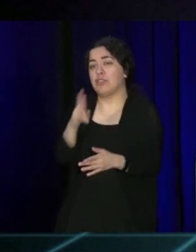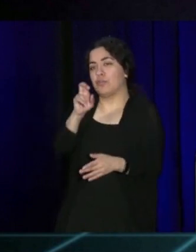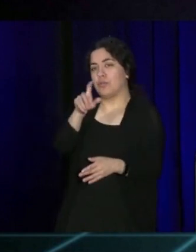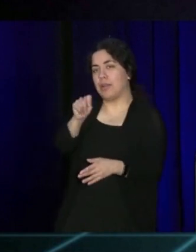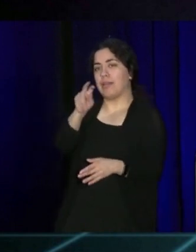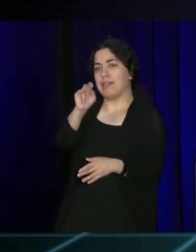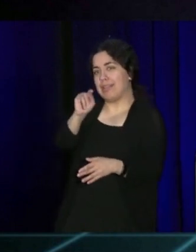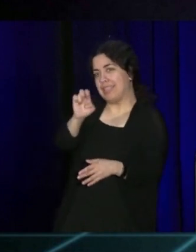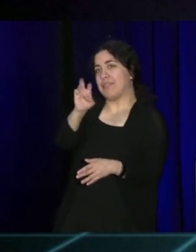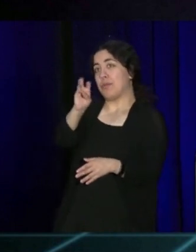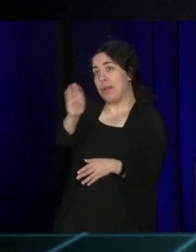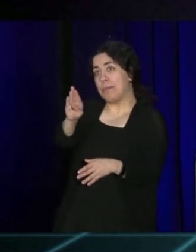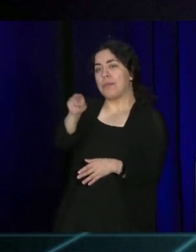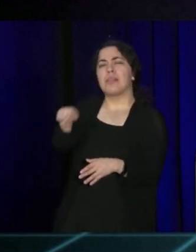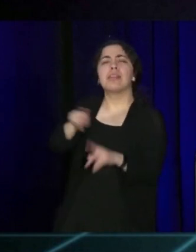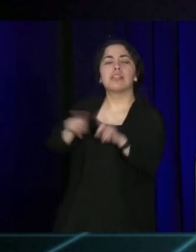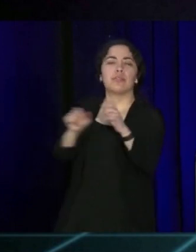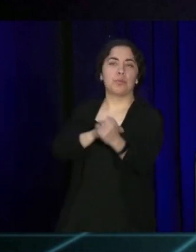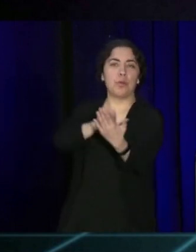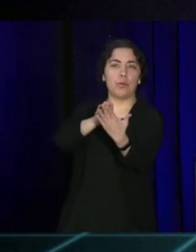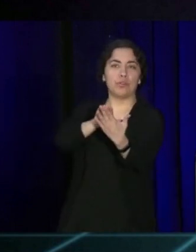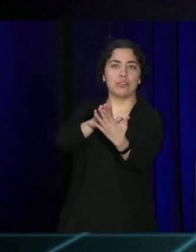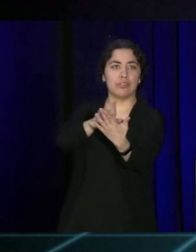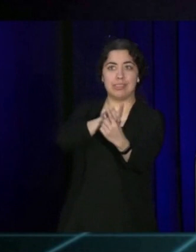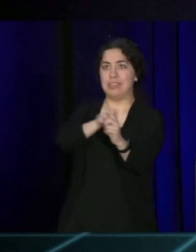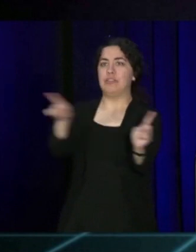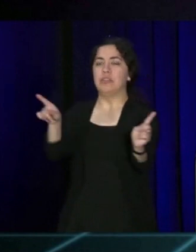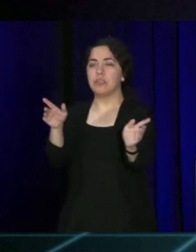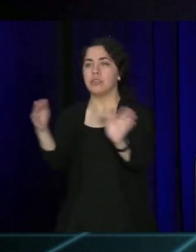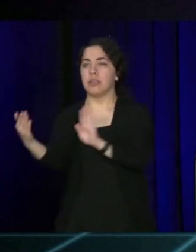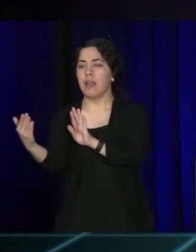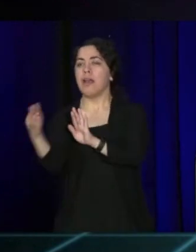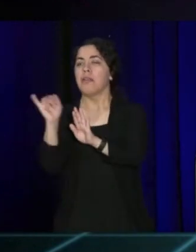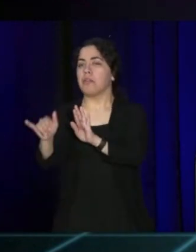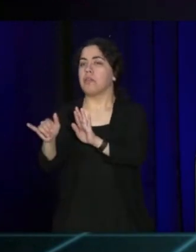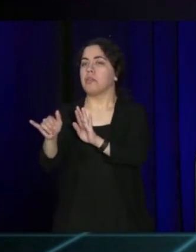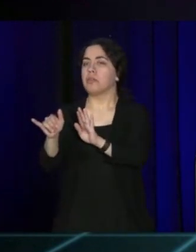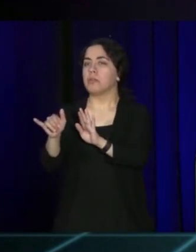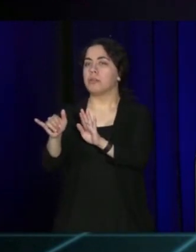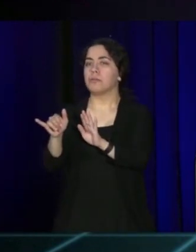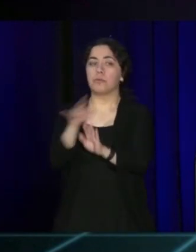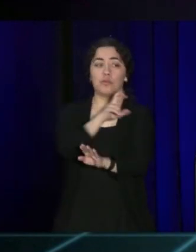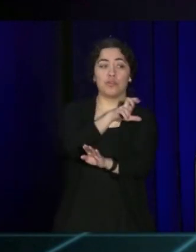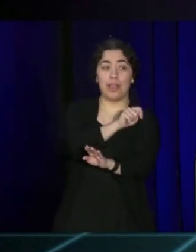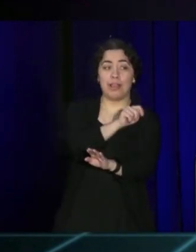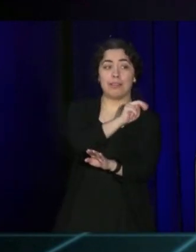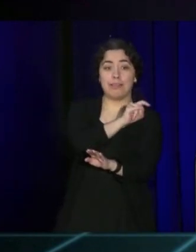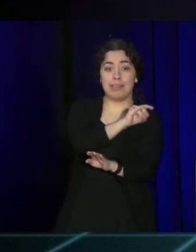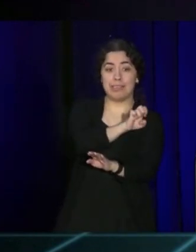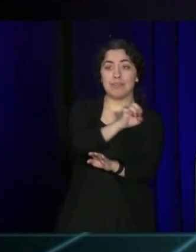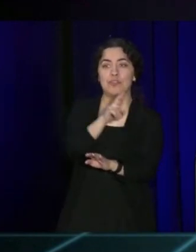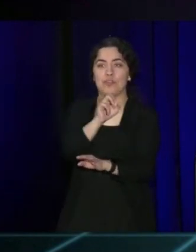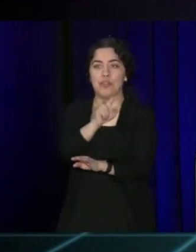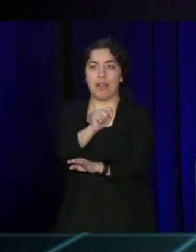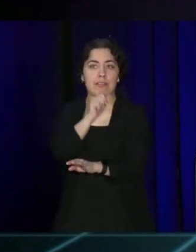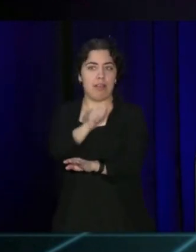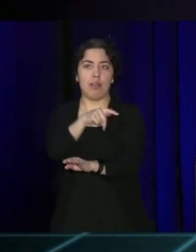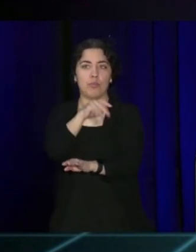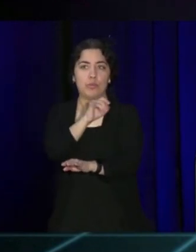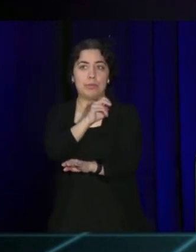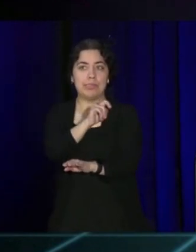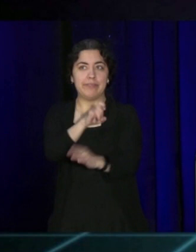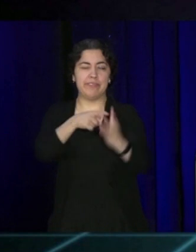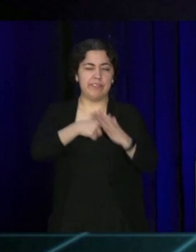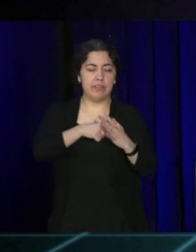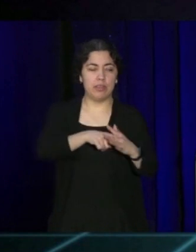on small polyfills that are responsible for translating the APIs to both React Native and React DOM primitives. And the goal is that you